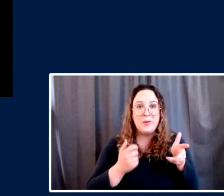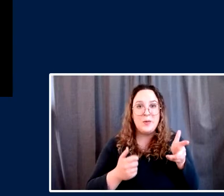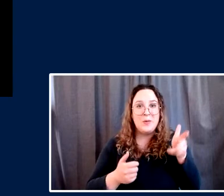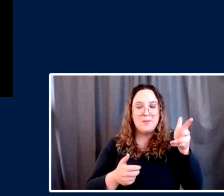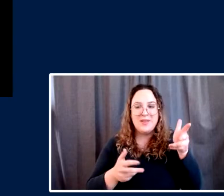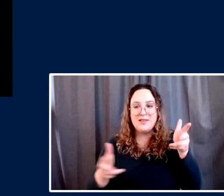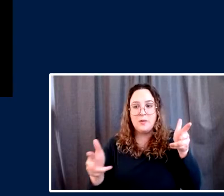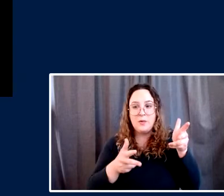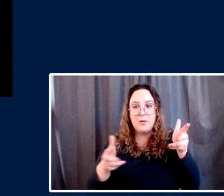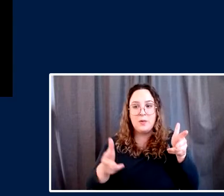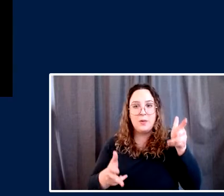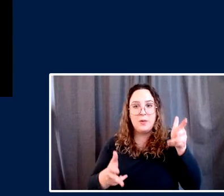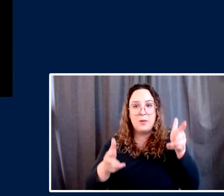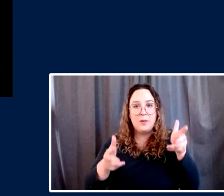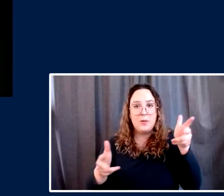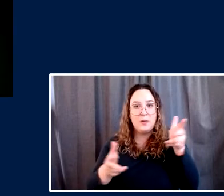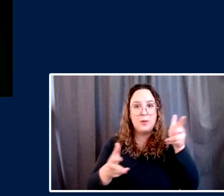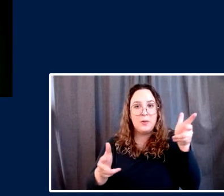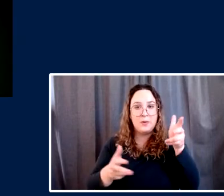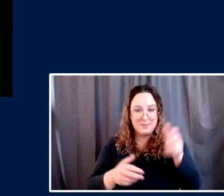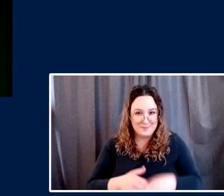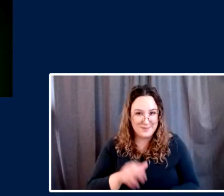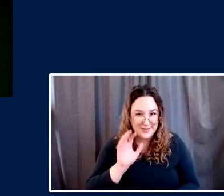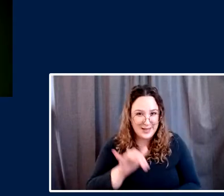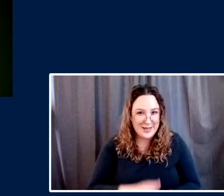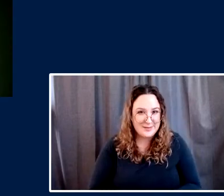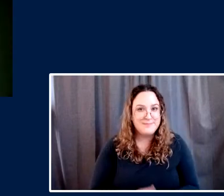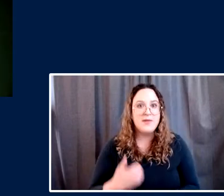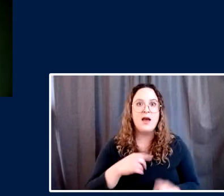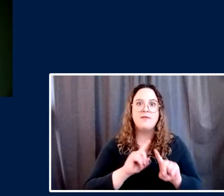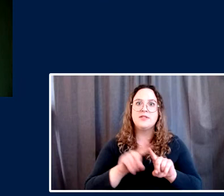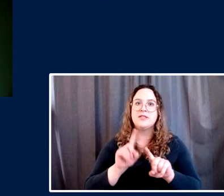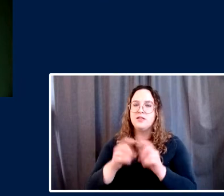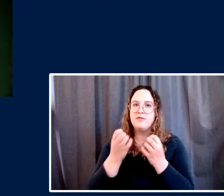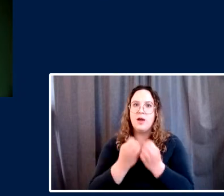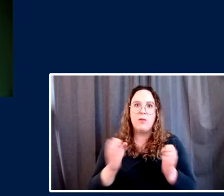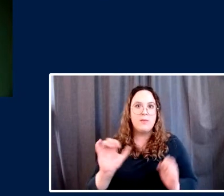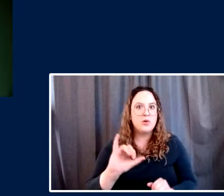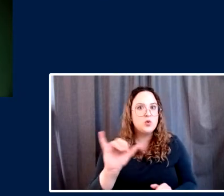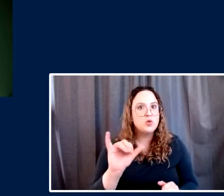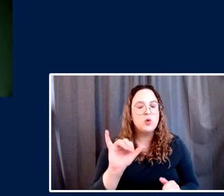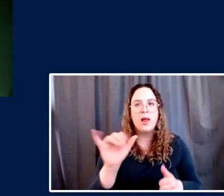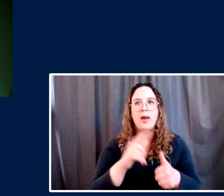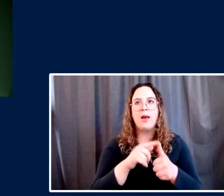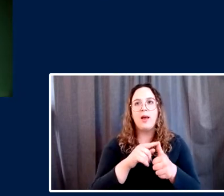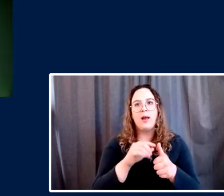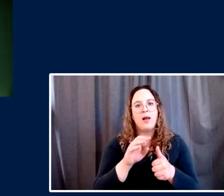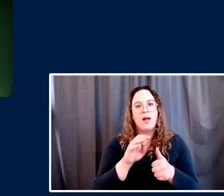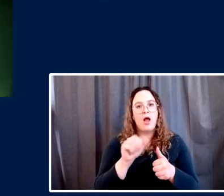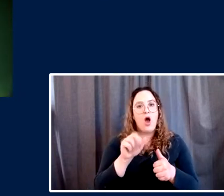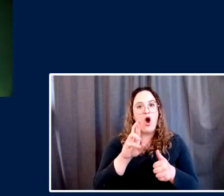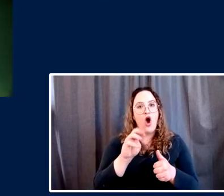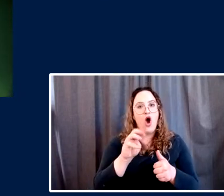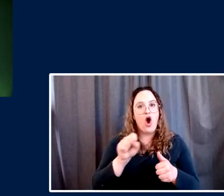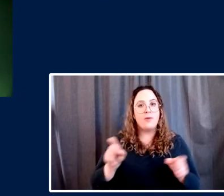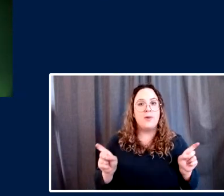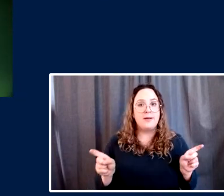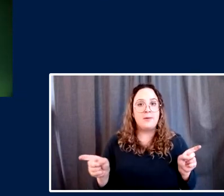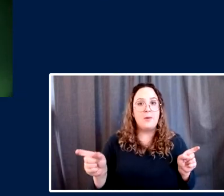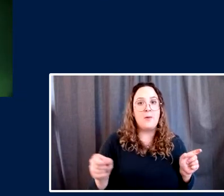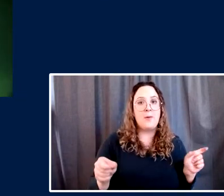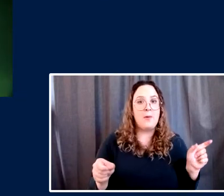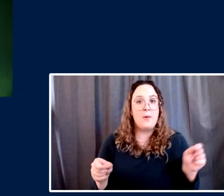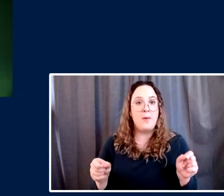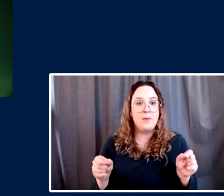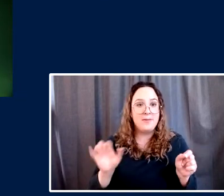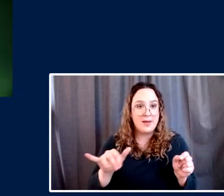We also have a lot of different instruments on the vehicle. We have things like our manipulator arms. We have sample boxes and